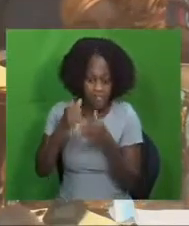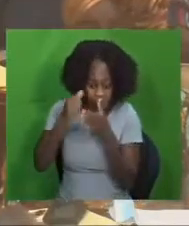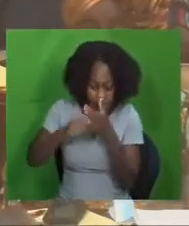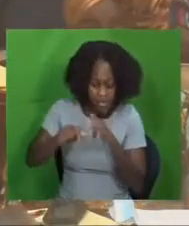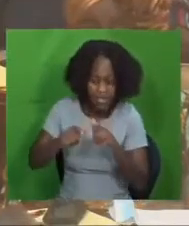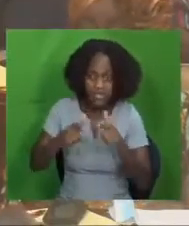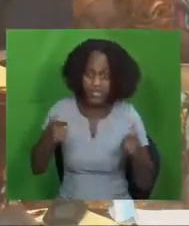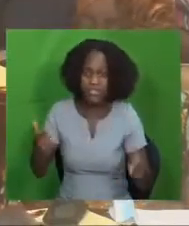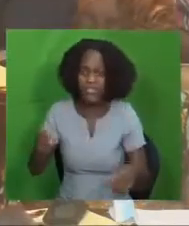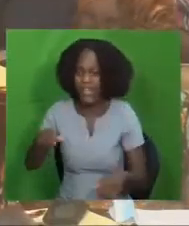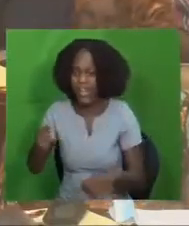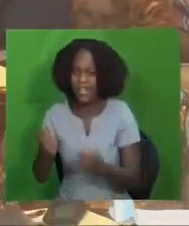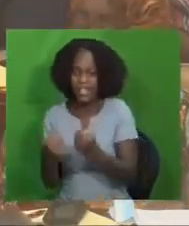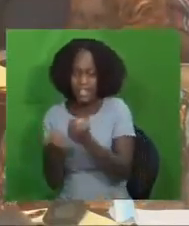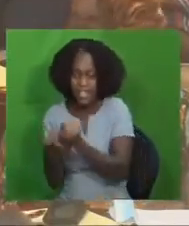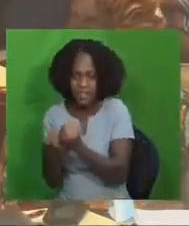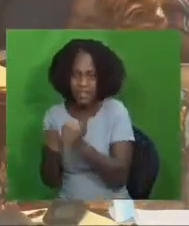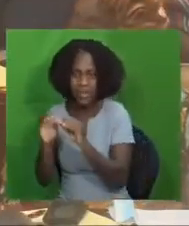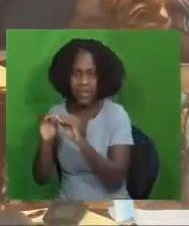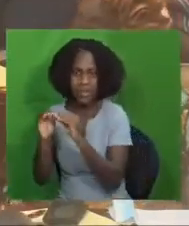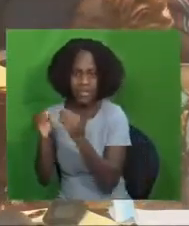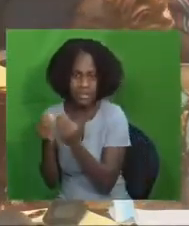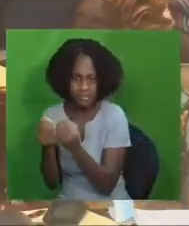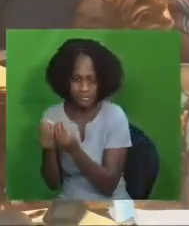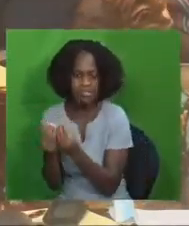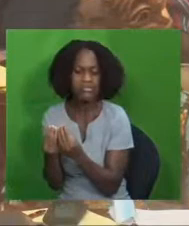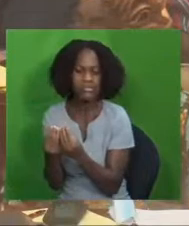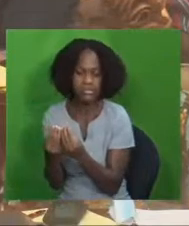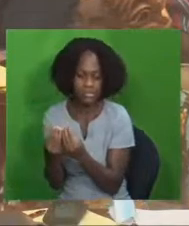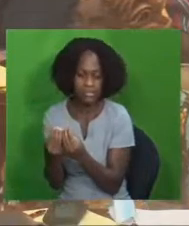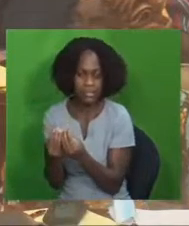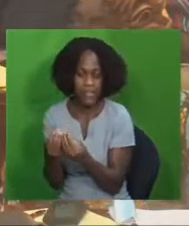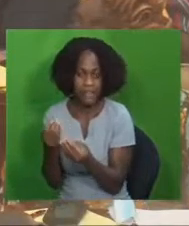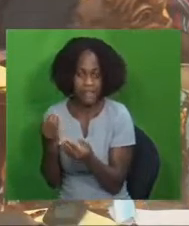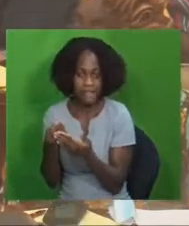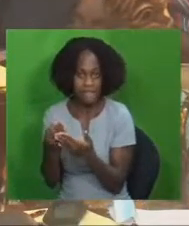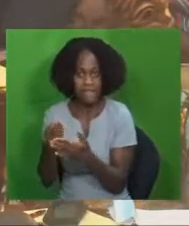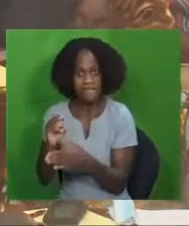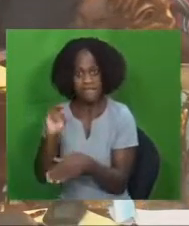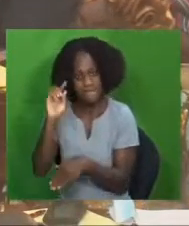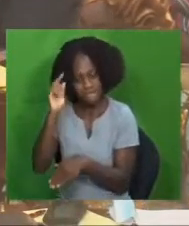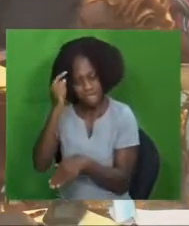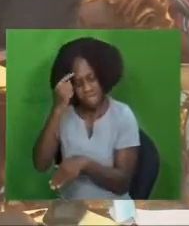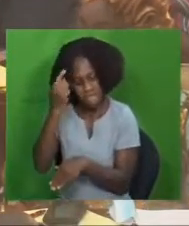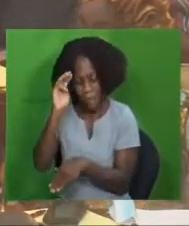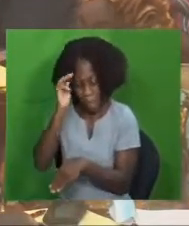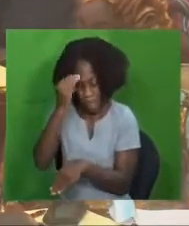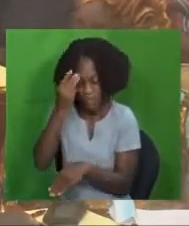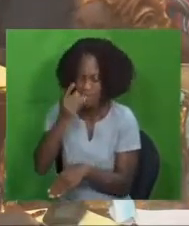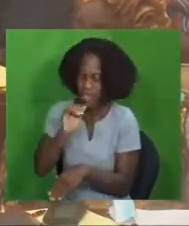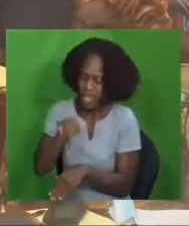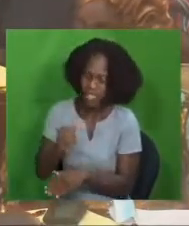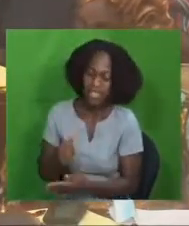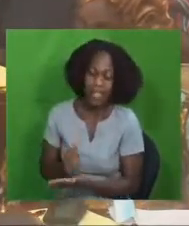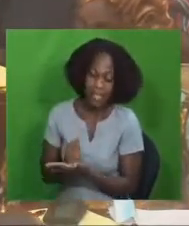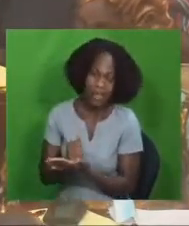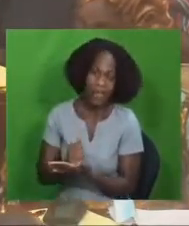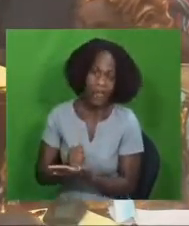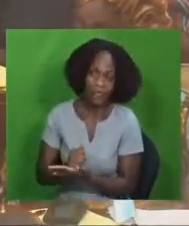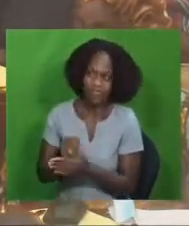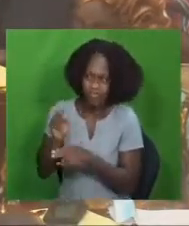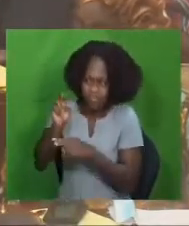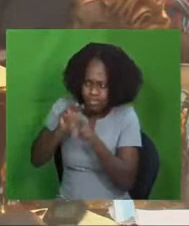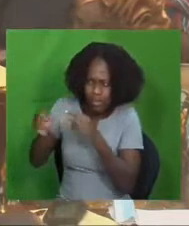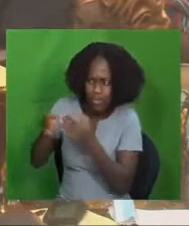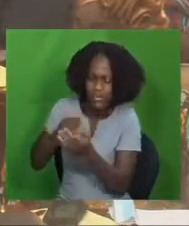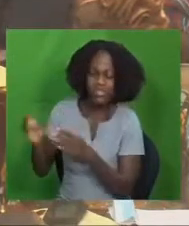we have other support systems in the Ministry of Finance to help us in this regard. But, Mr. Speaker, before I conclude, I want